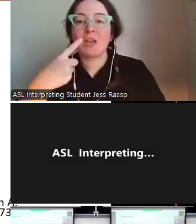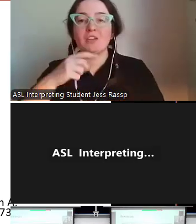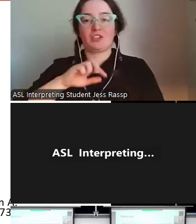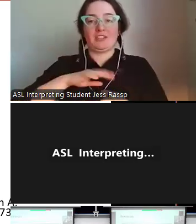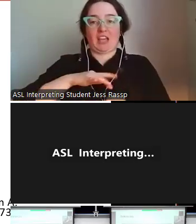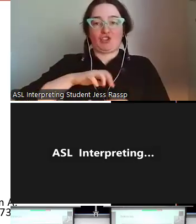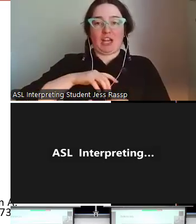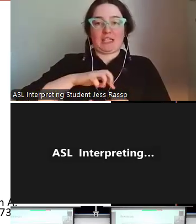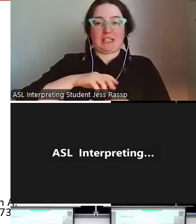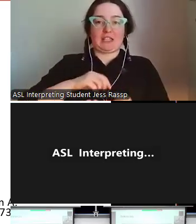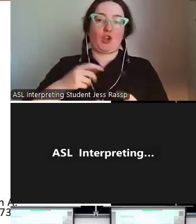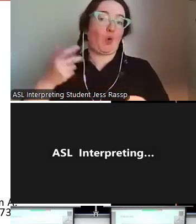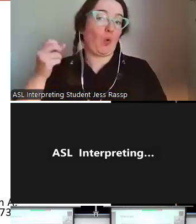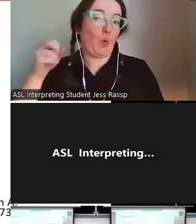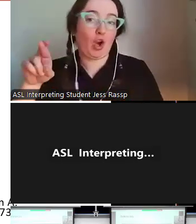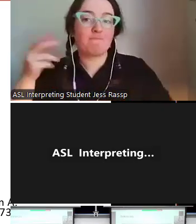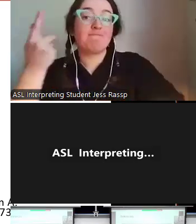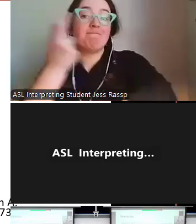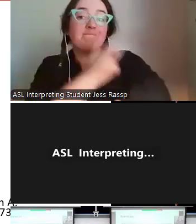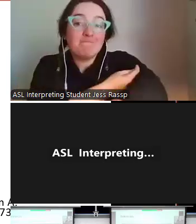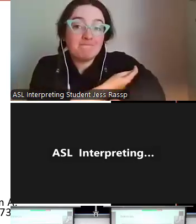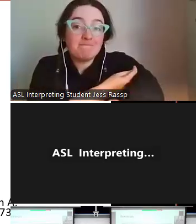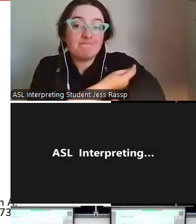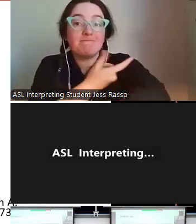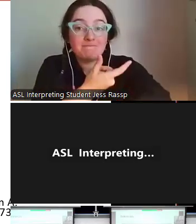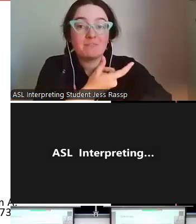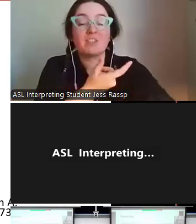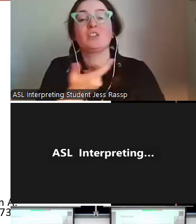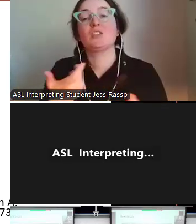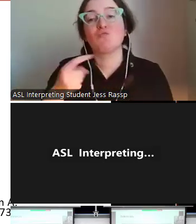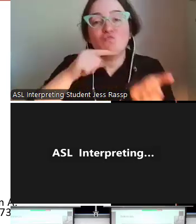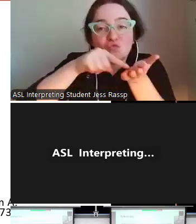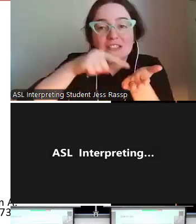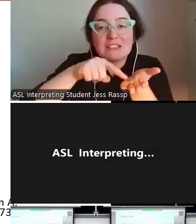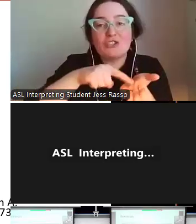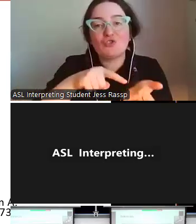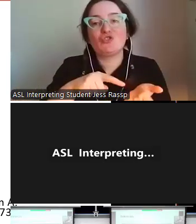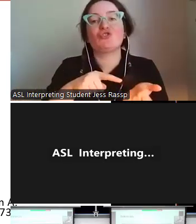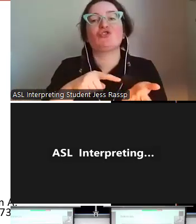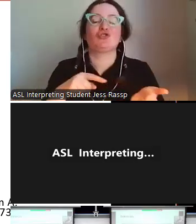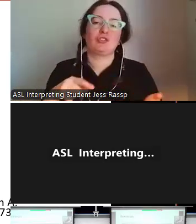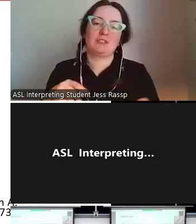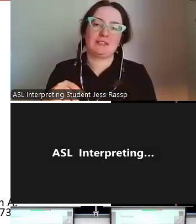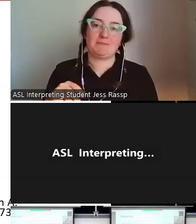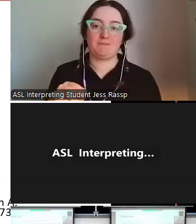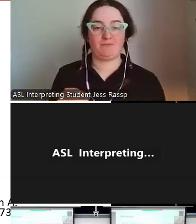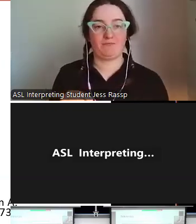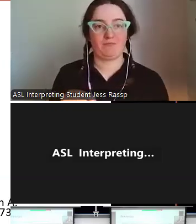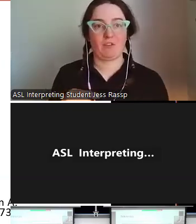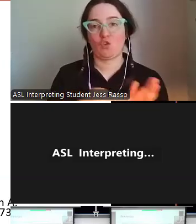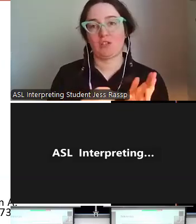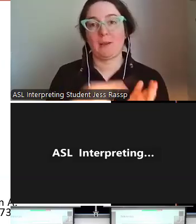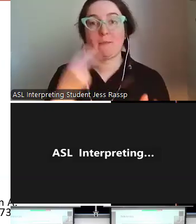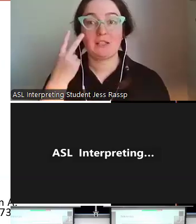shot, right? Have a shot of it, right? So sometimes what they're doing is I've saw some of the papers that they were isolating